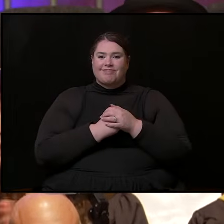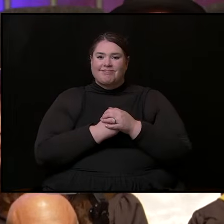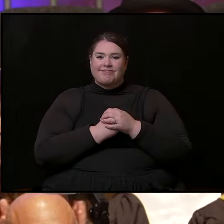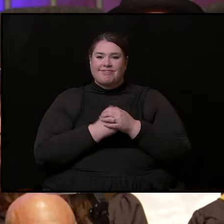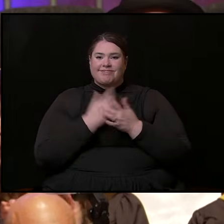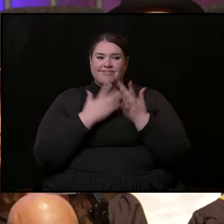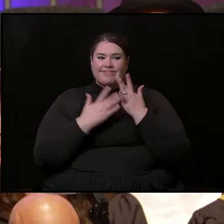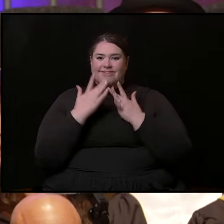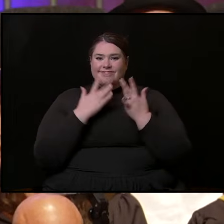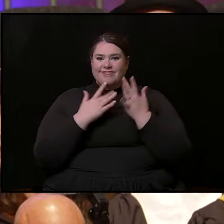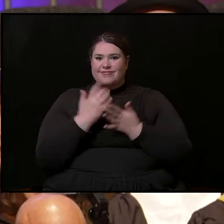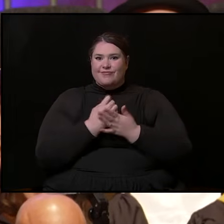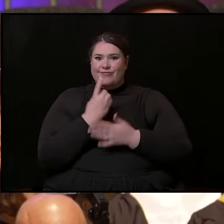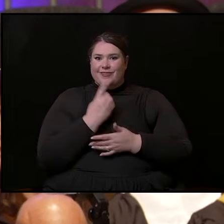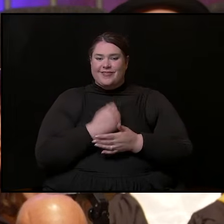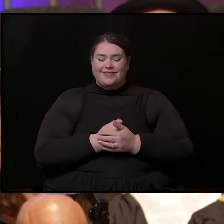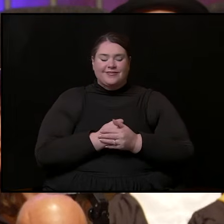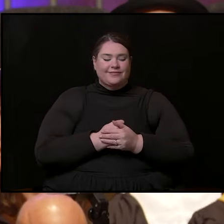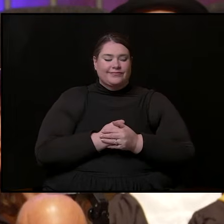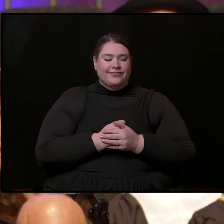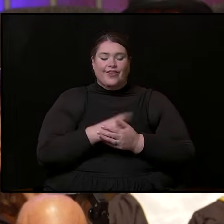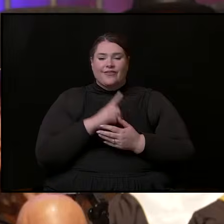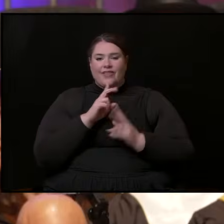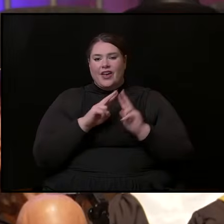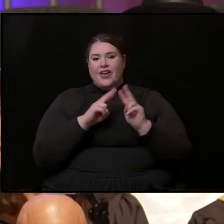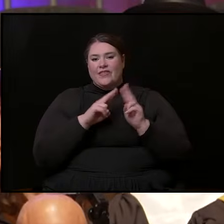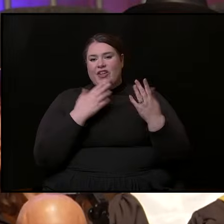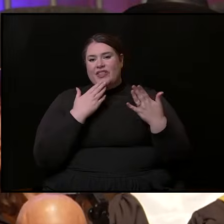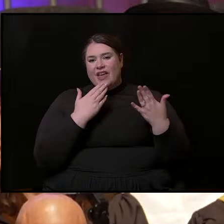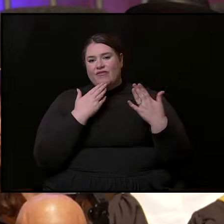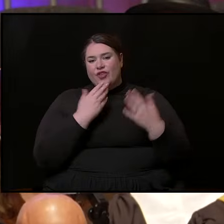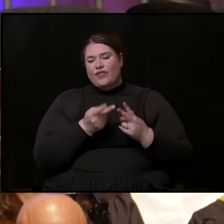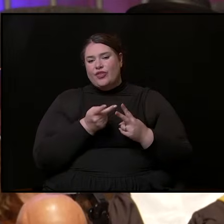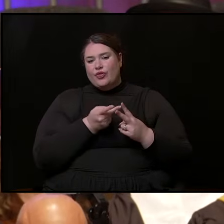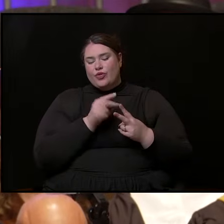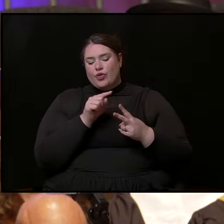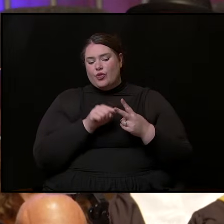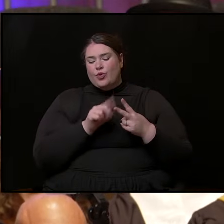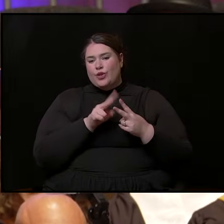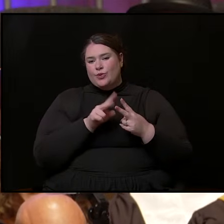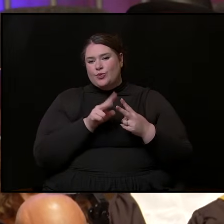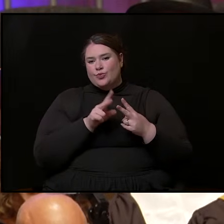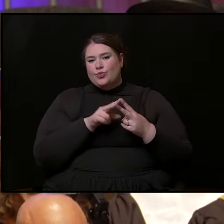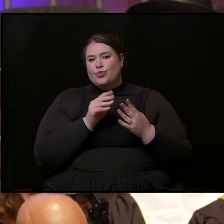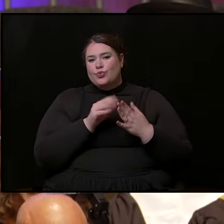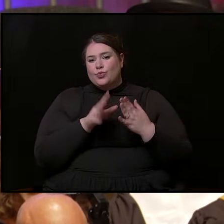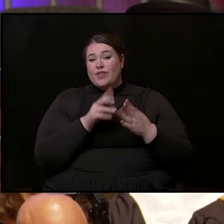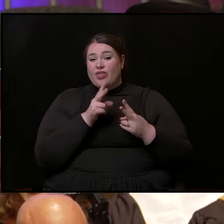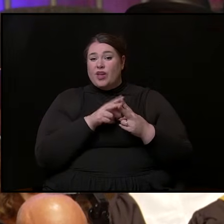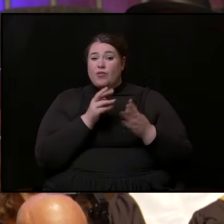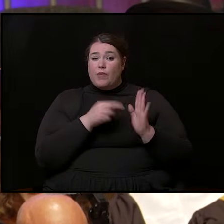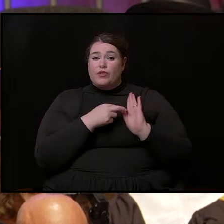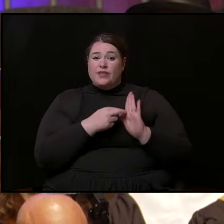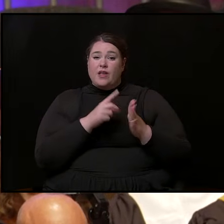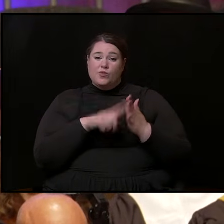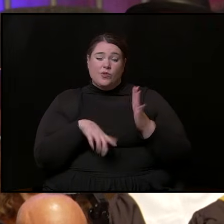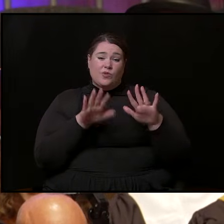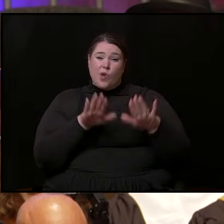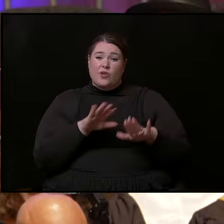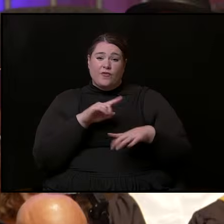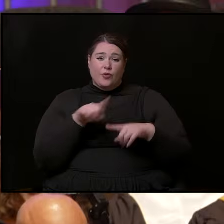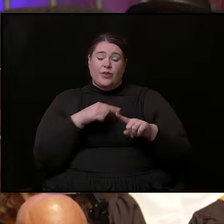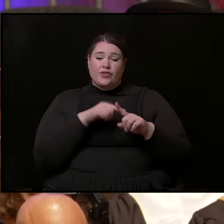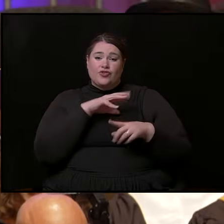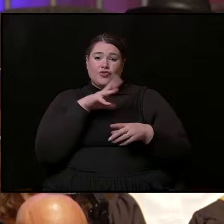so we're really thankful for both of these students. I think they represent what's wonderful when a student comes in here and embraces the